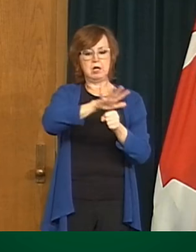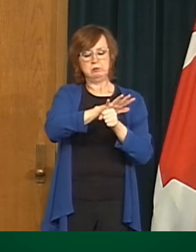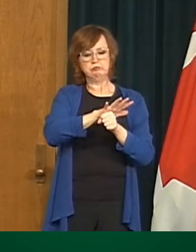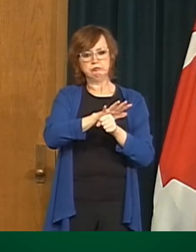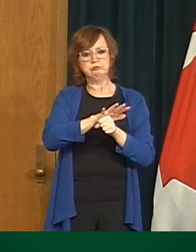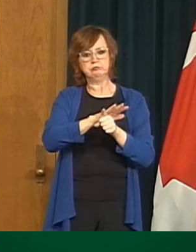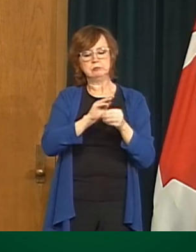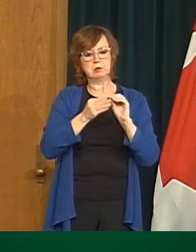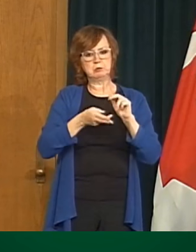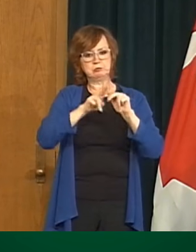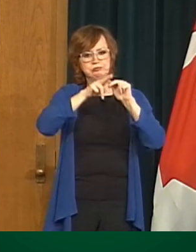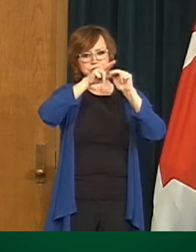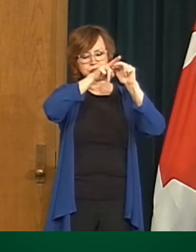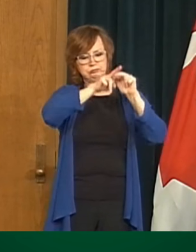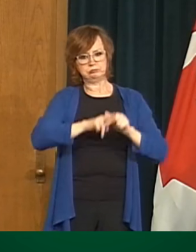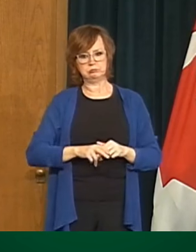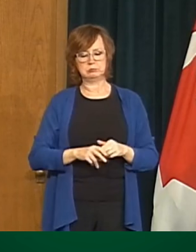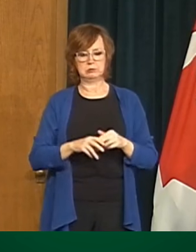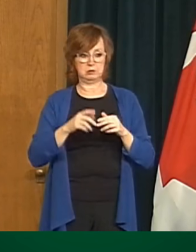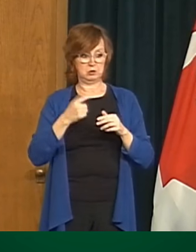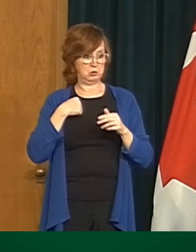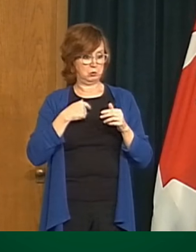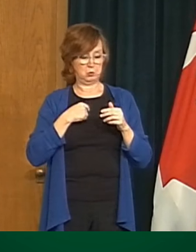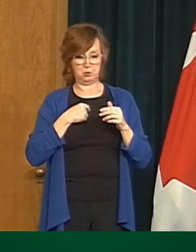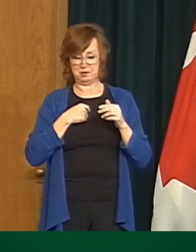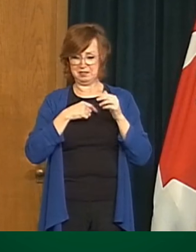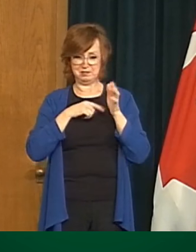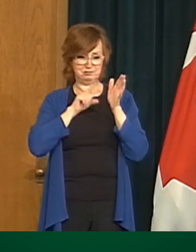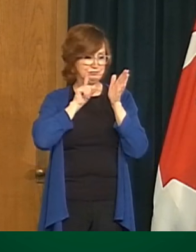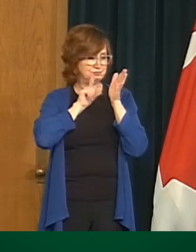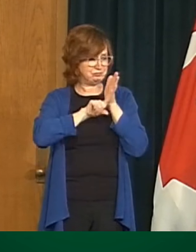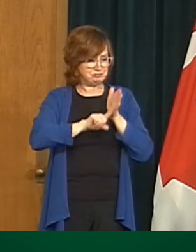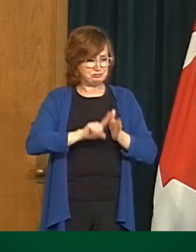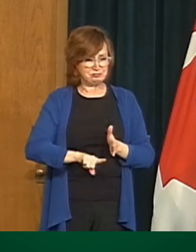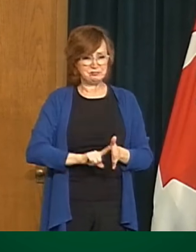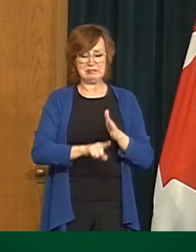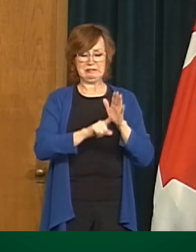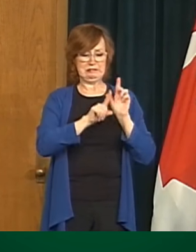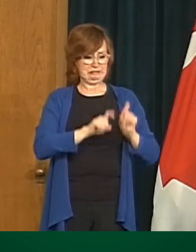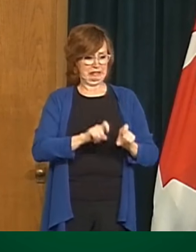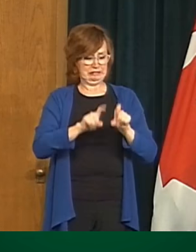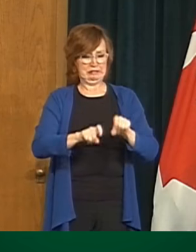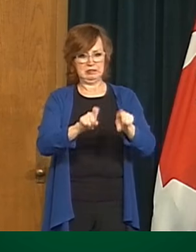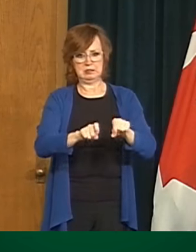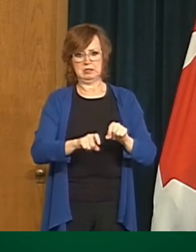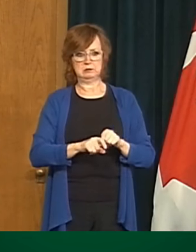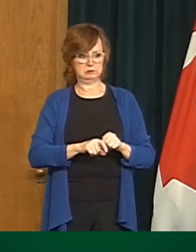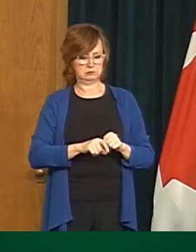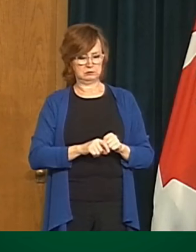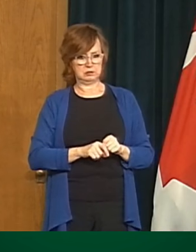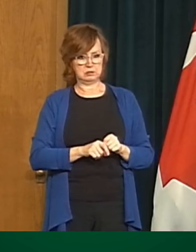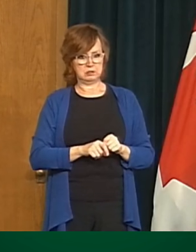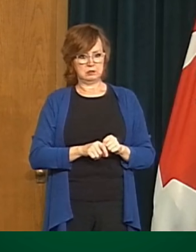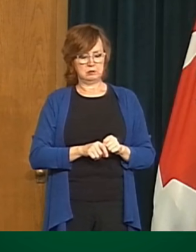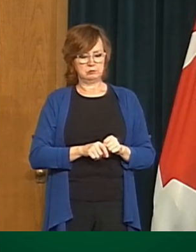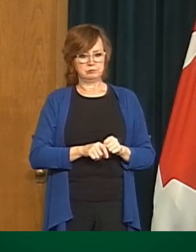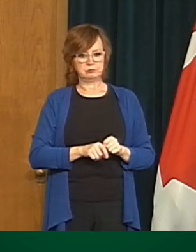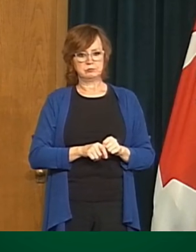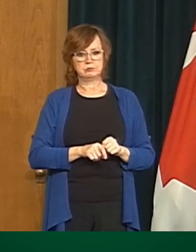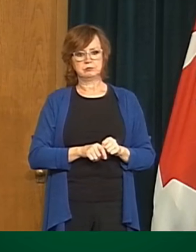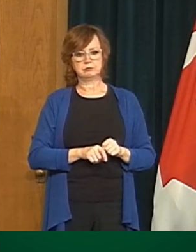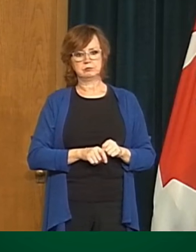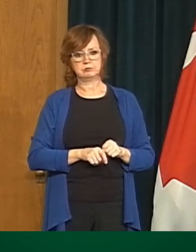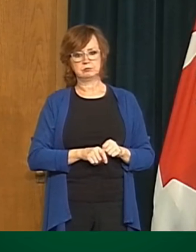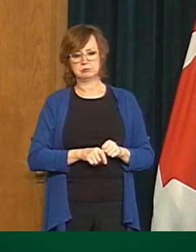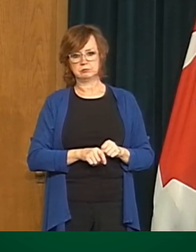the Northwest, which are there as people not only on the ground conducting testing and contact tracing, but they're also being supported by